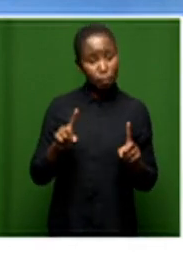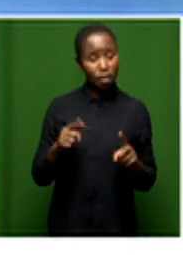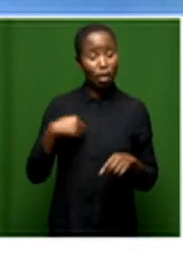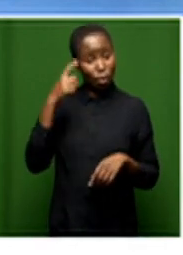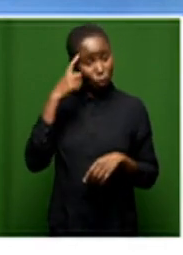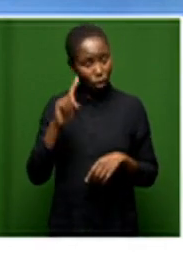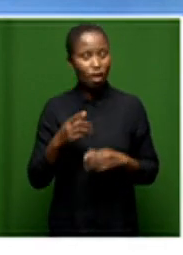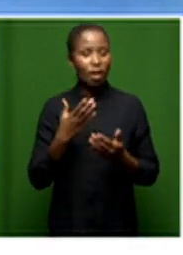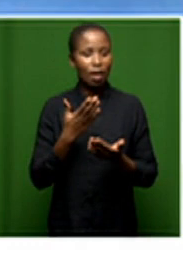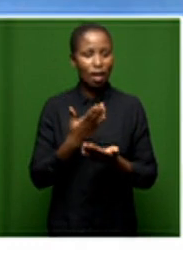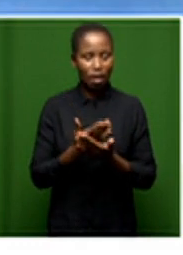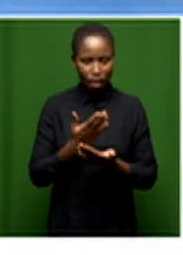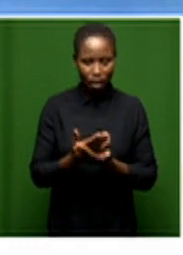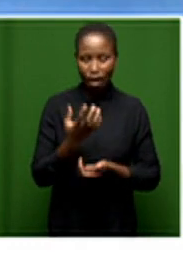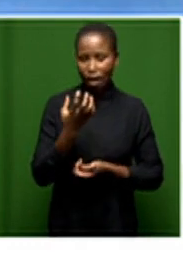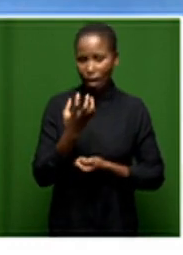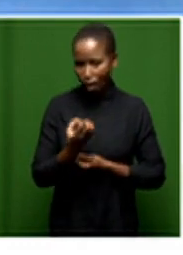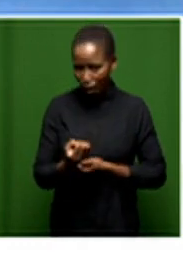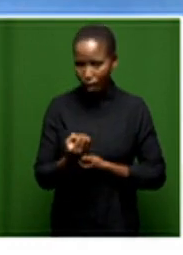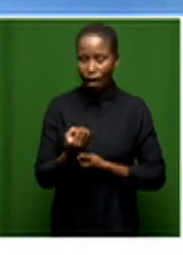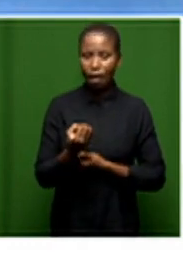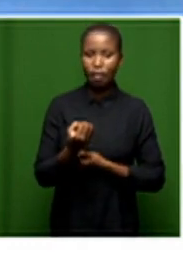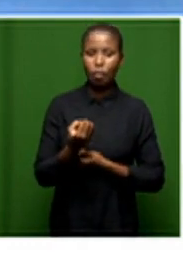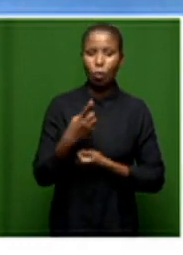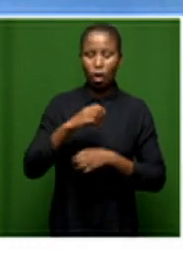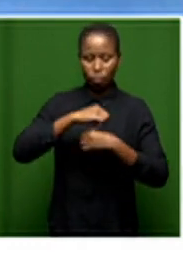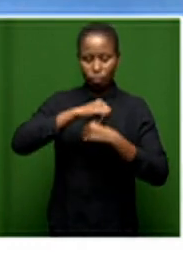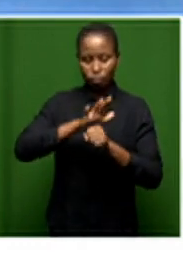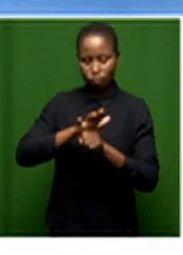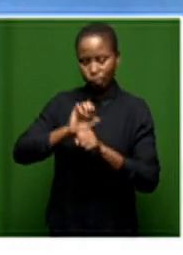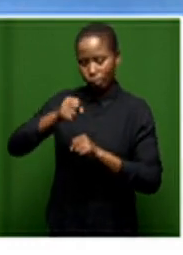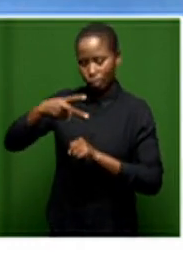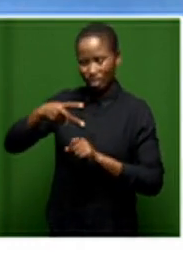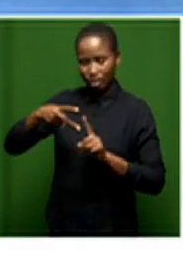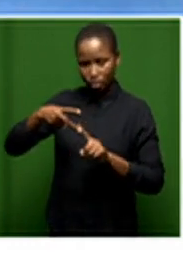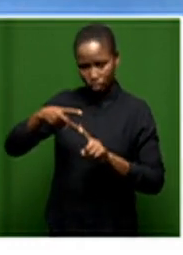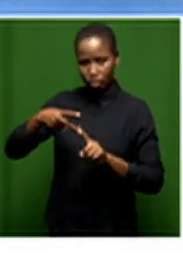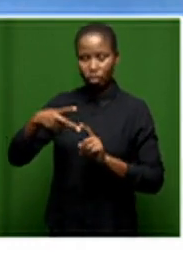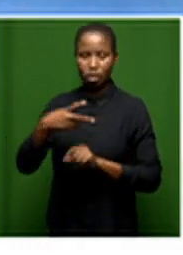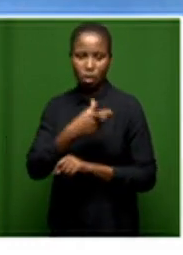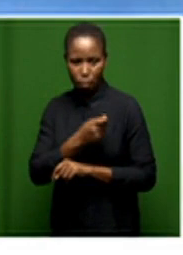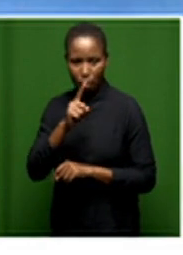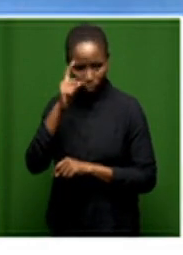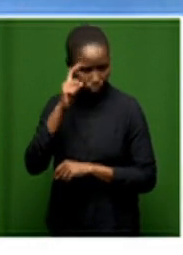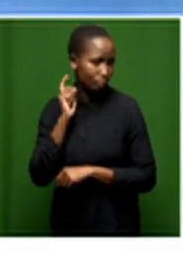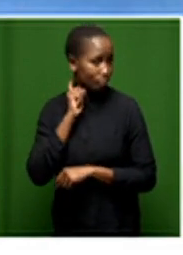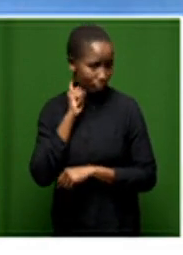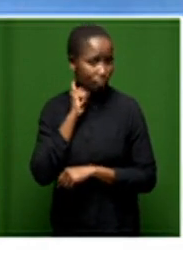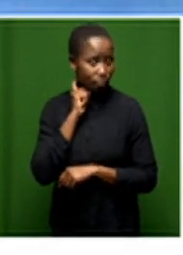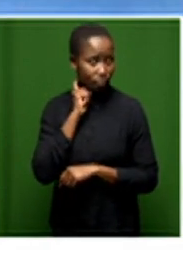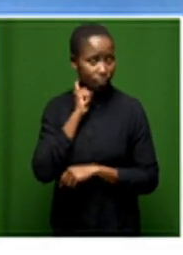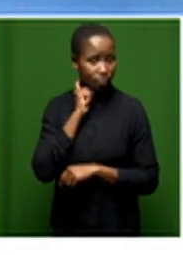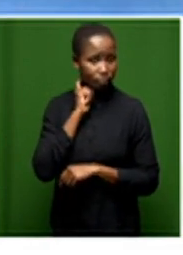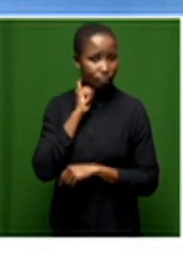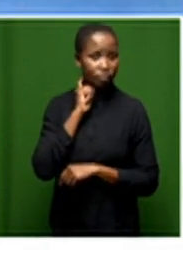need to have, we might have to have variable or booster doses to take into account the